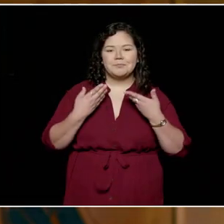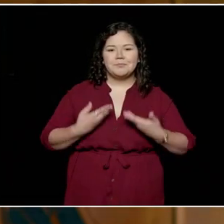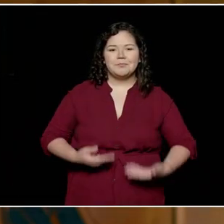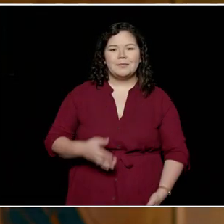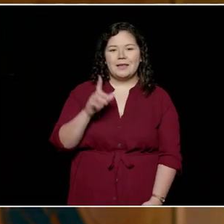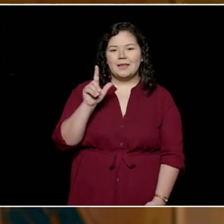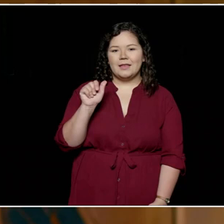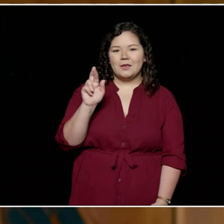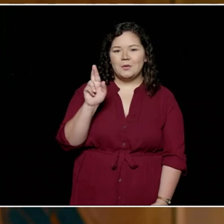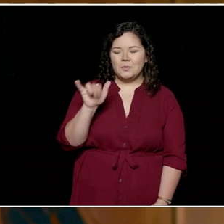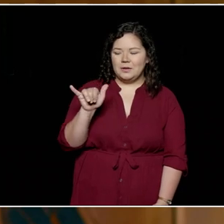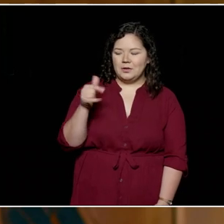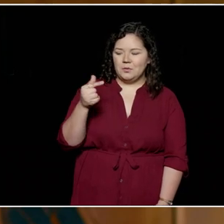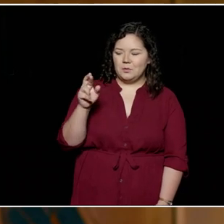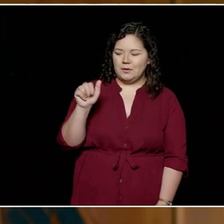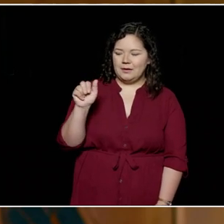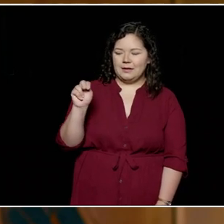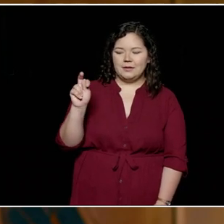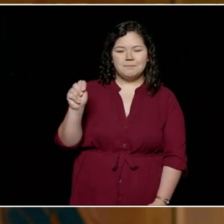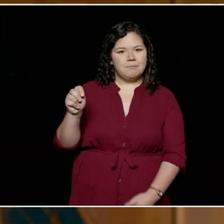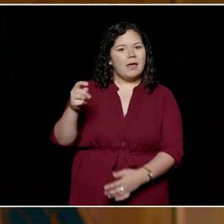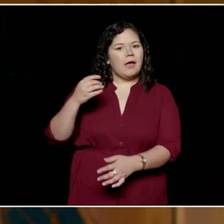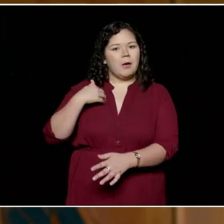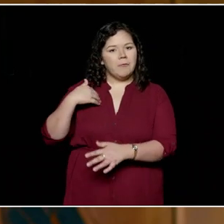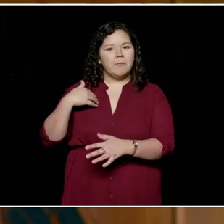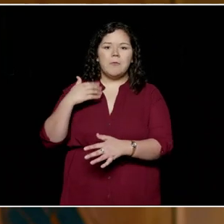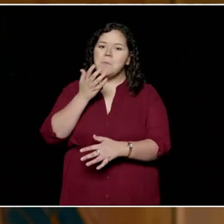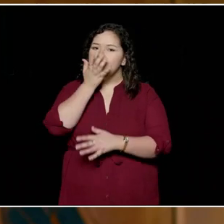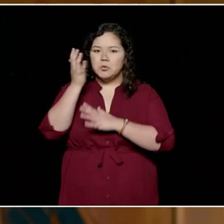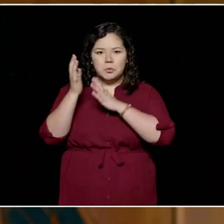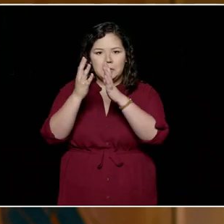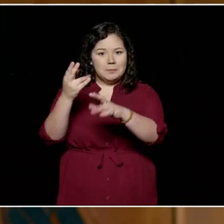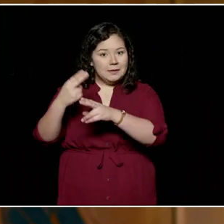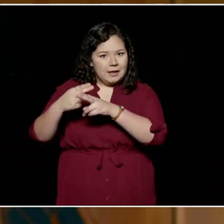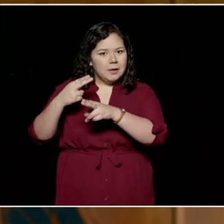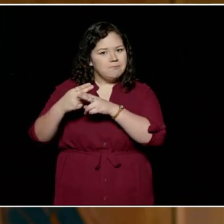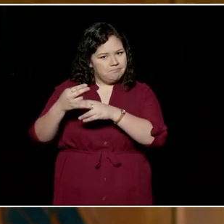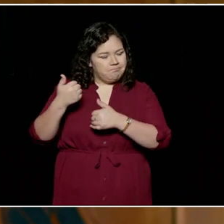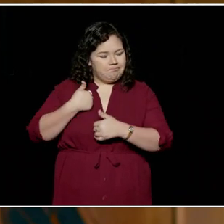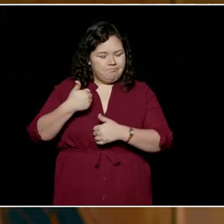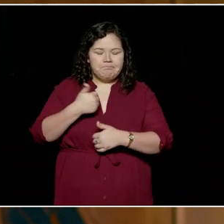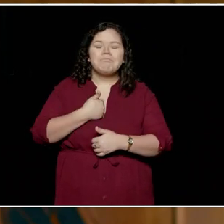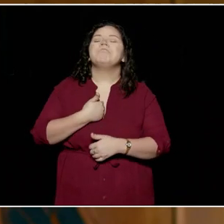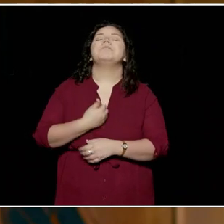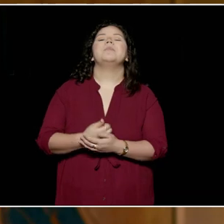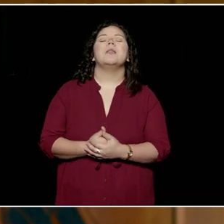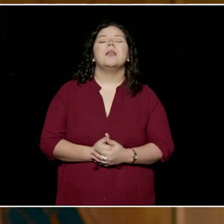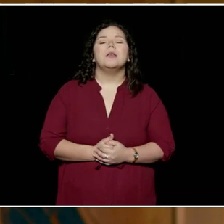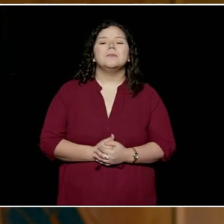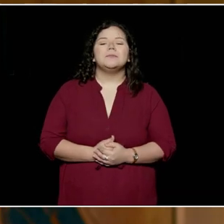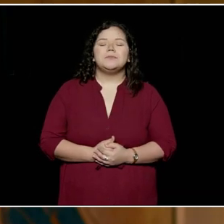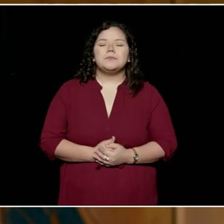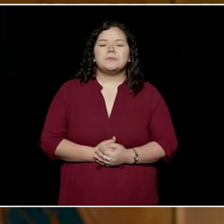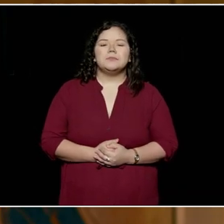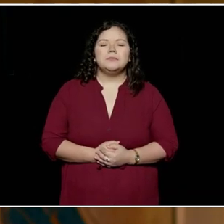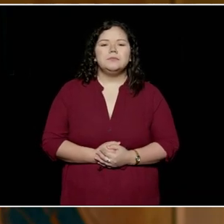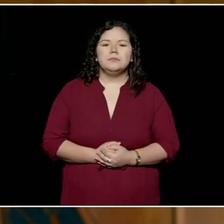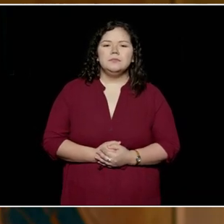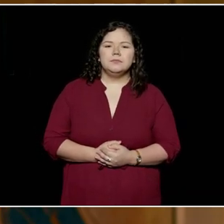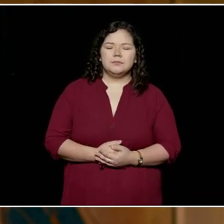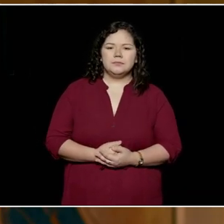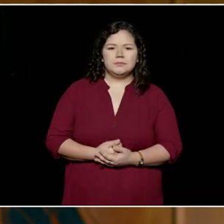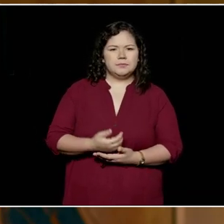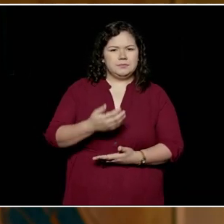Grant. Sayislak is my Musqueam name. And our ancestor was